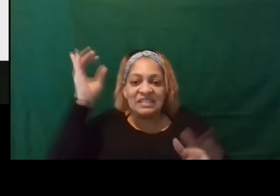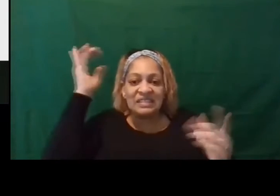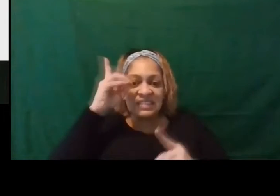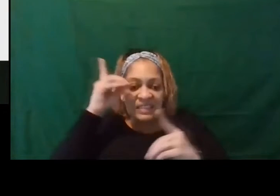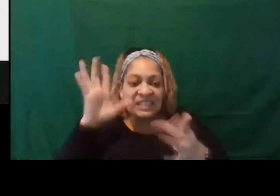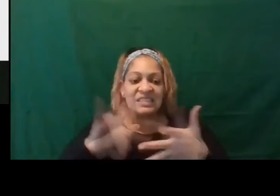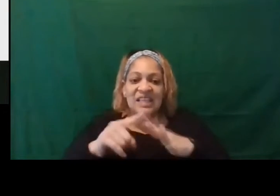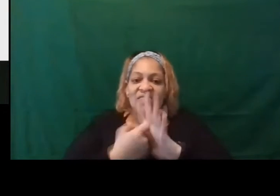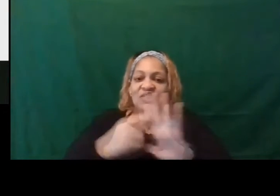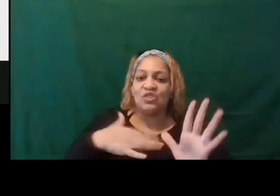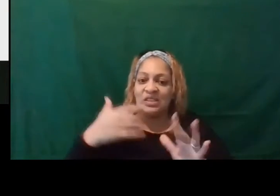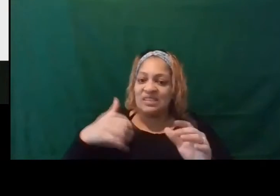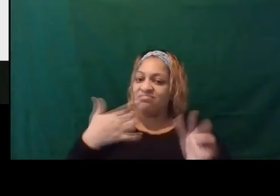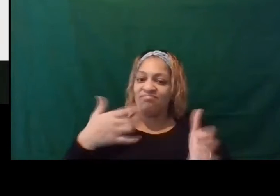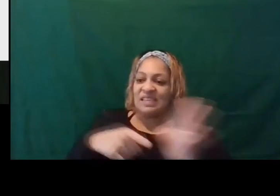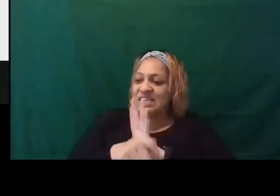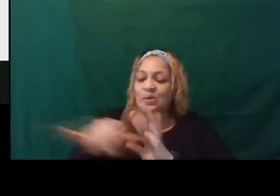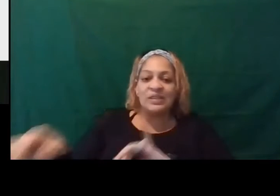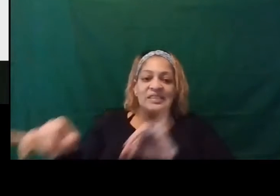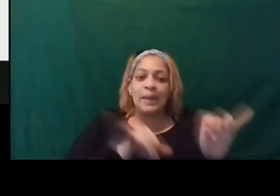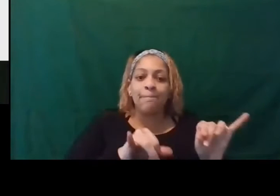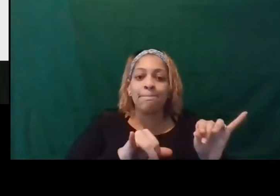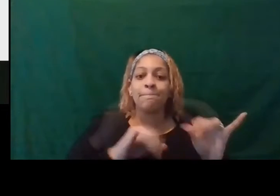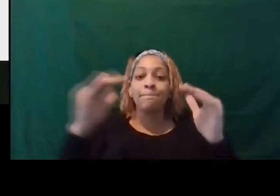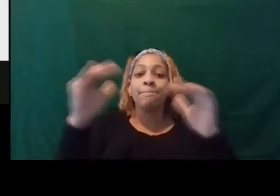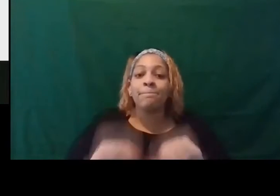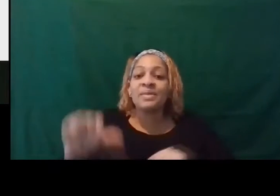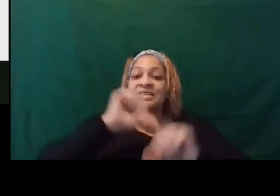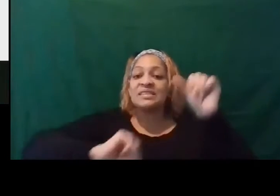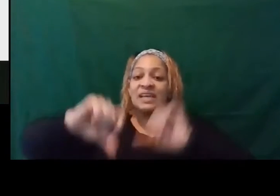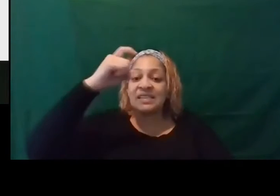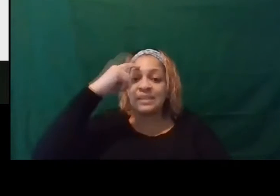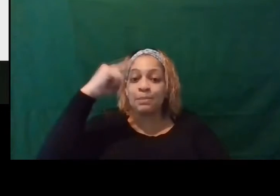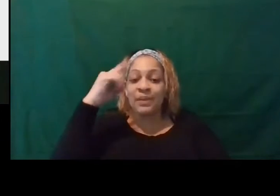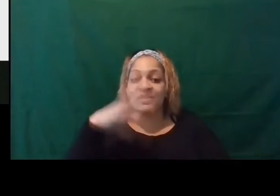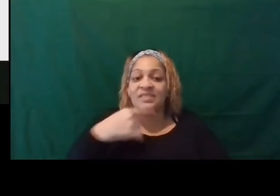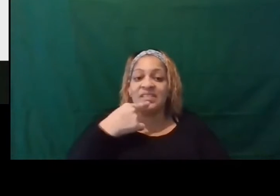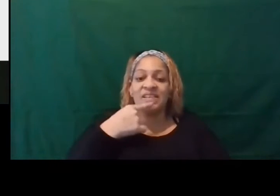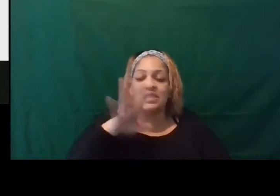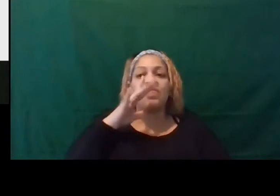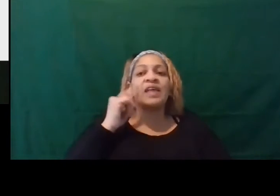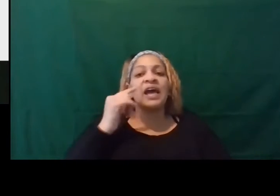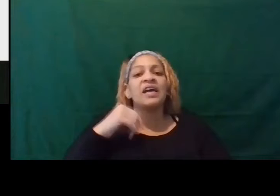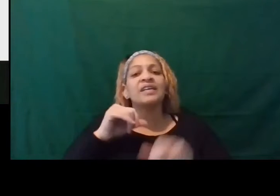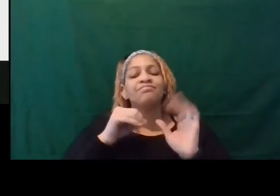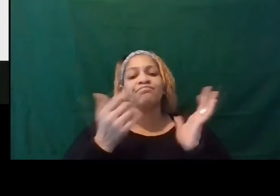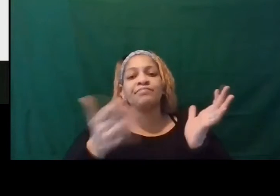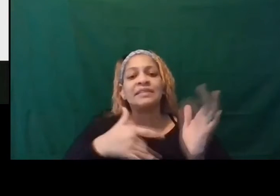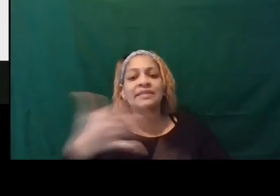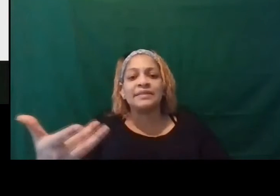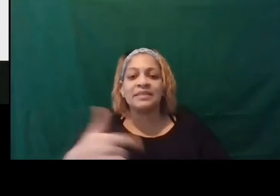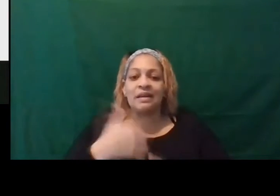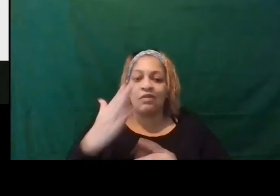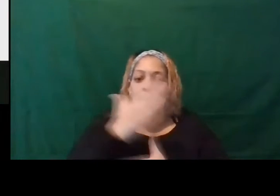says there is a tendency on the part of all of us to reproduce the accumulated